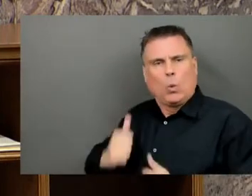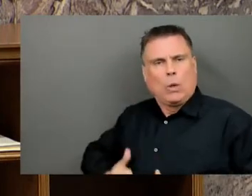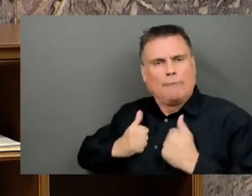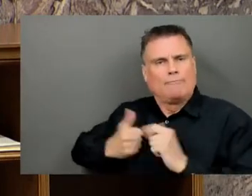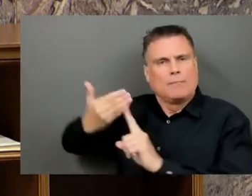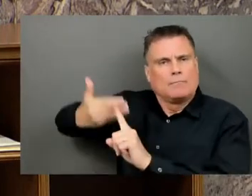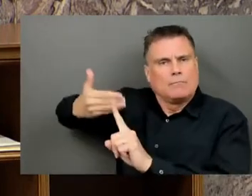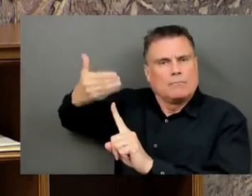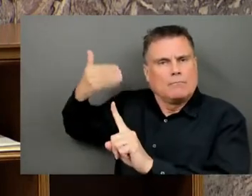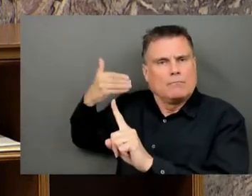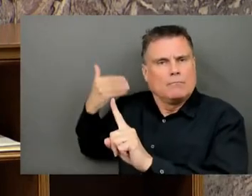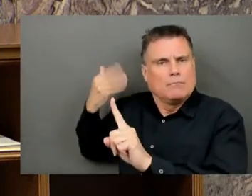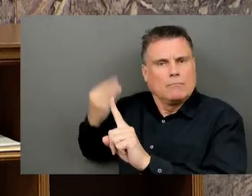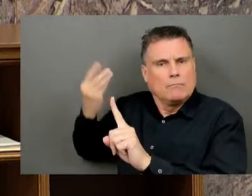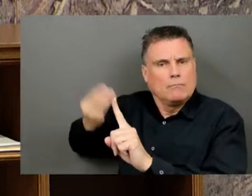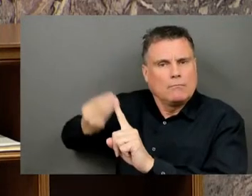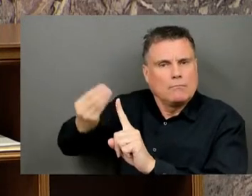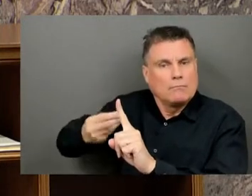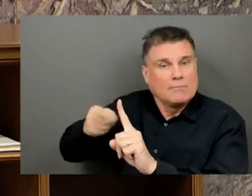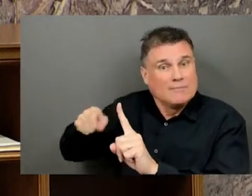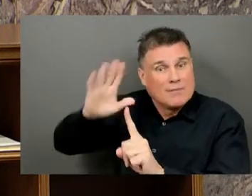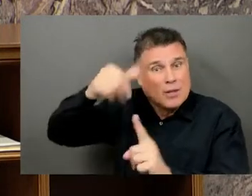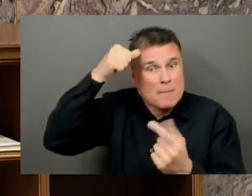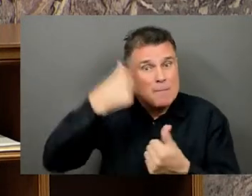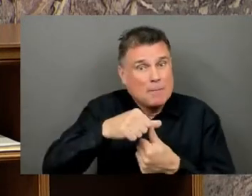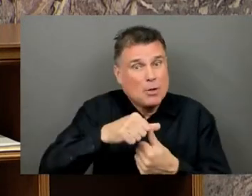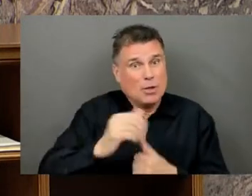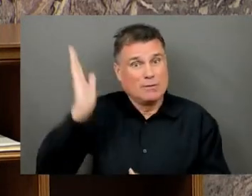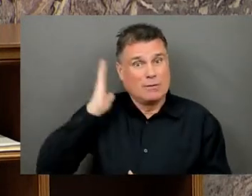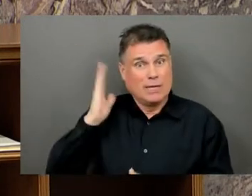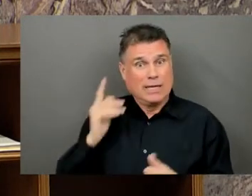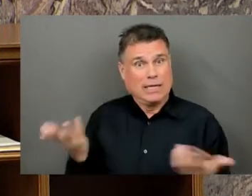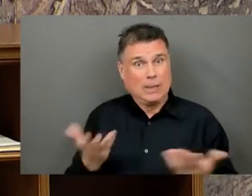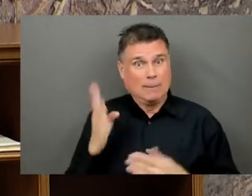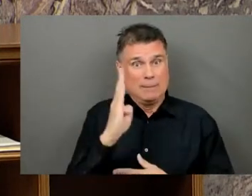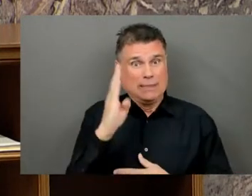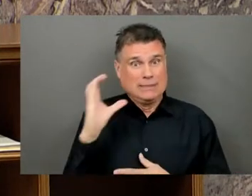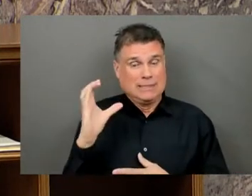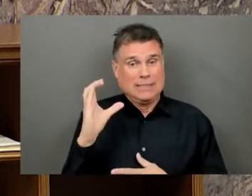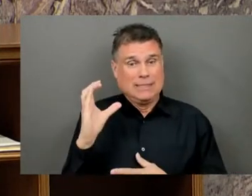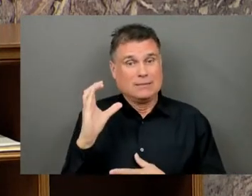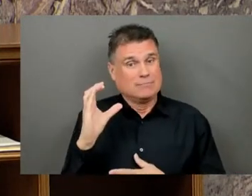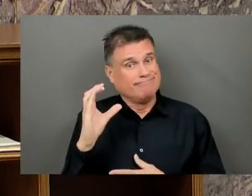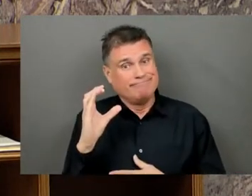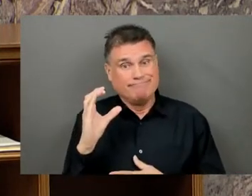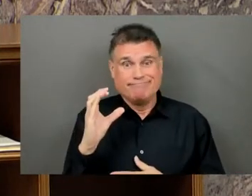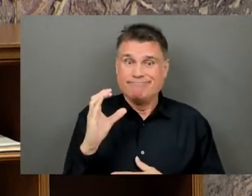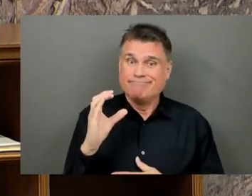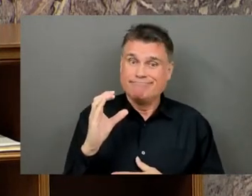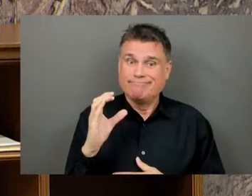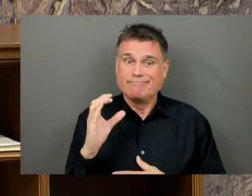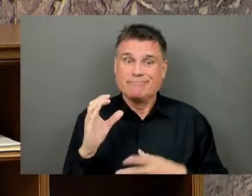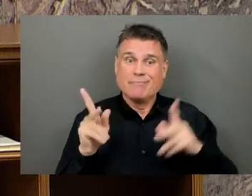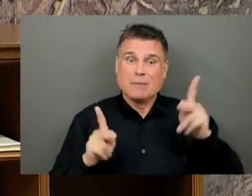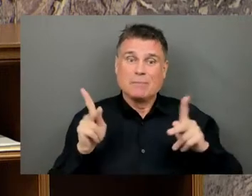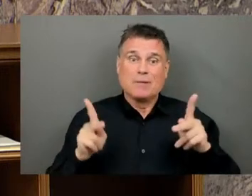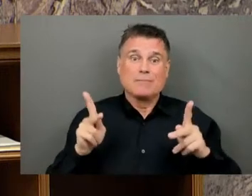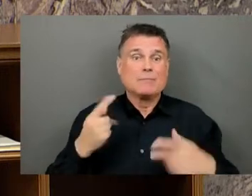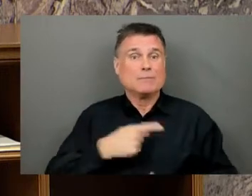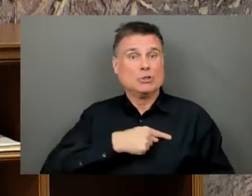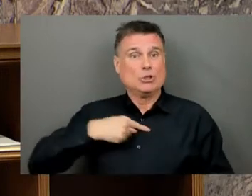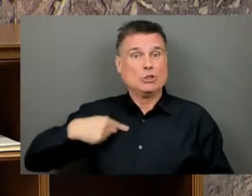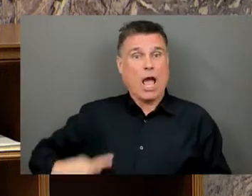of British Columbia, whose resilience and contributions are an integral part of our province's rich